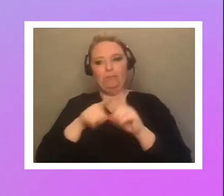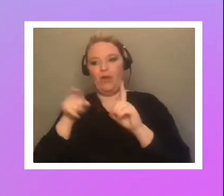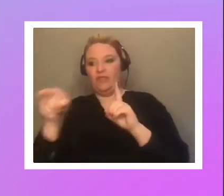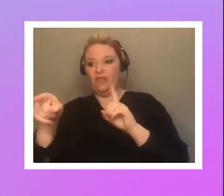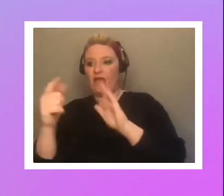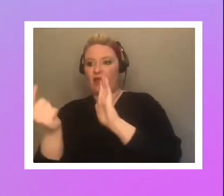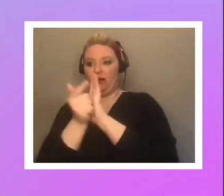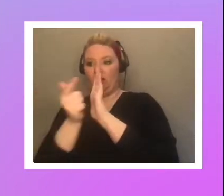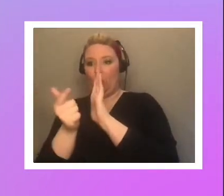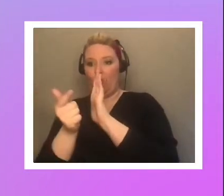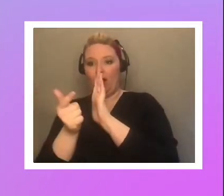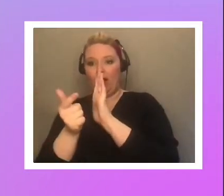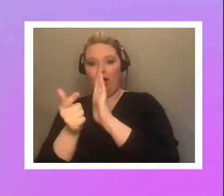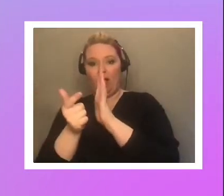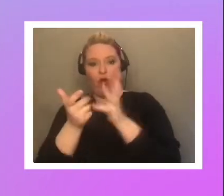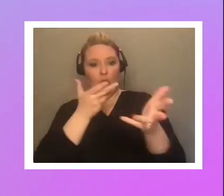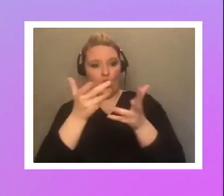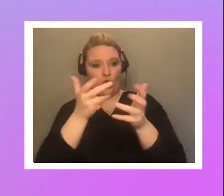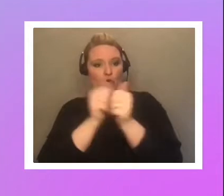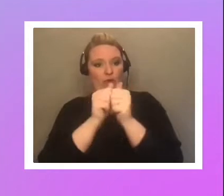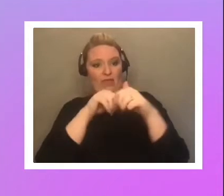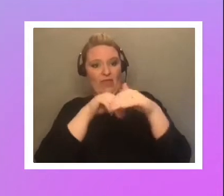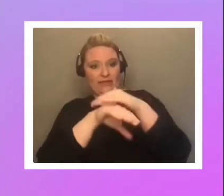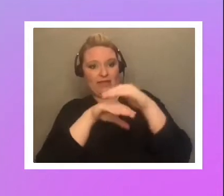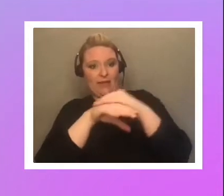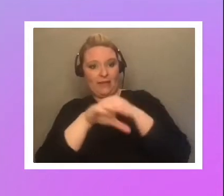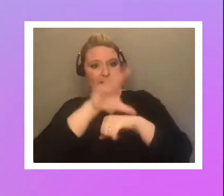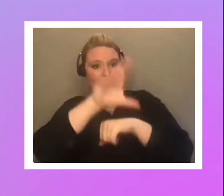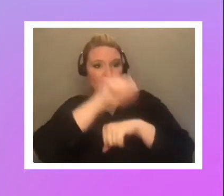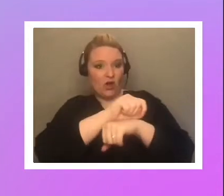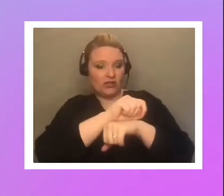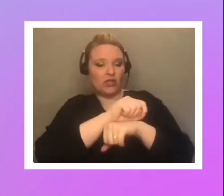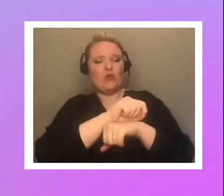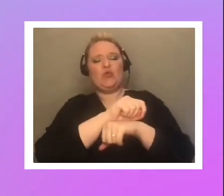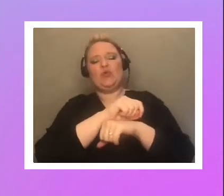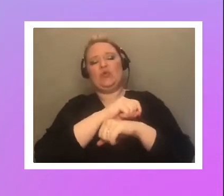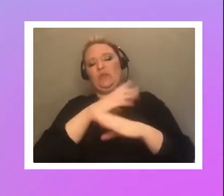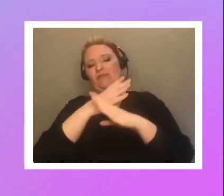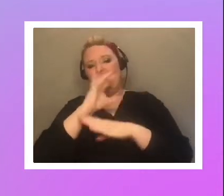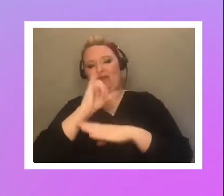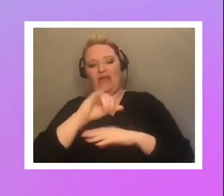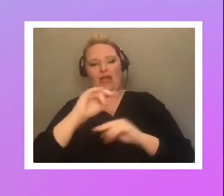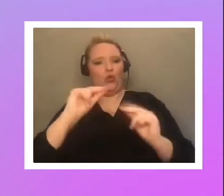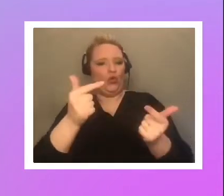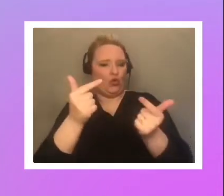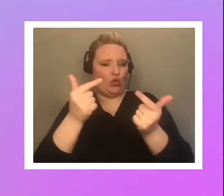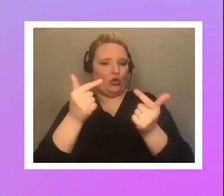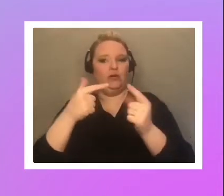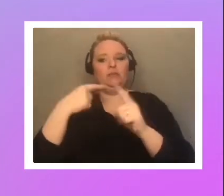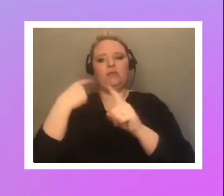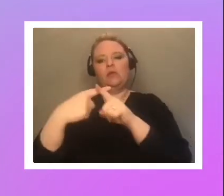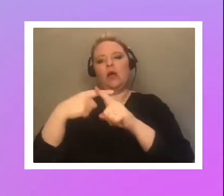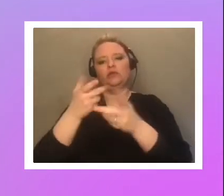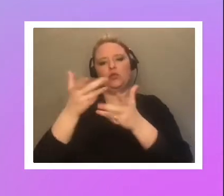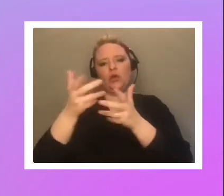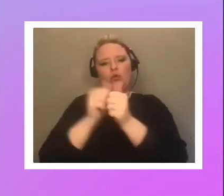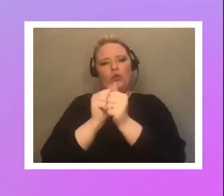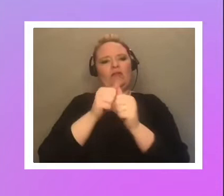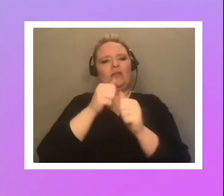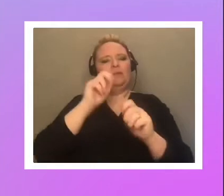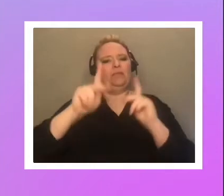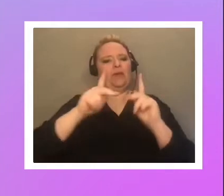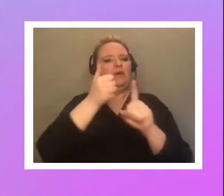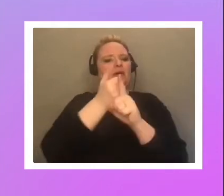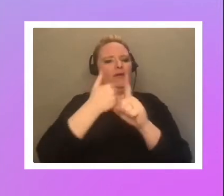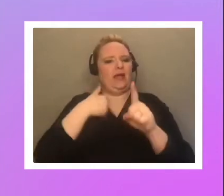to work with an accessibility consultant or also work with people with disabilities as